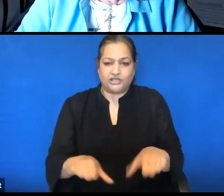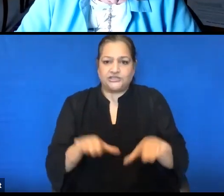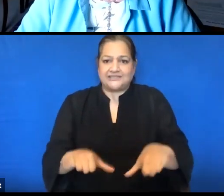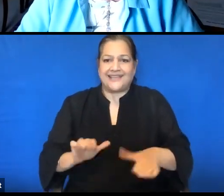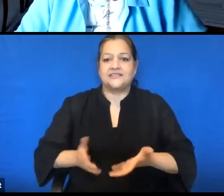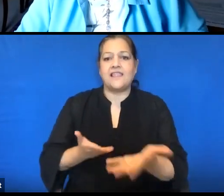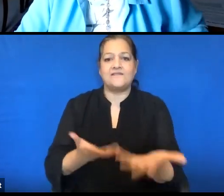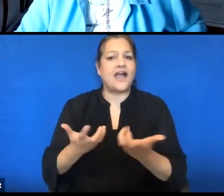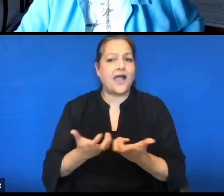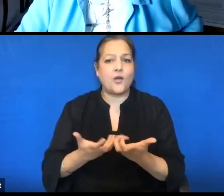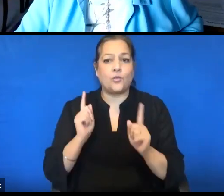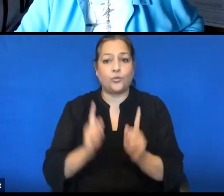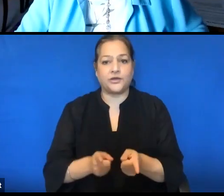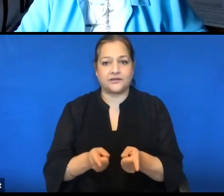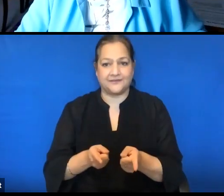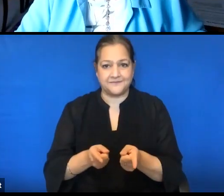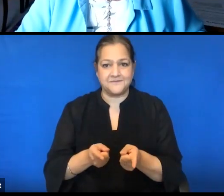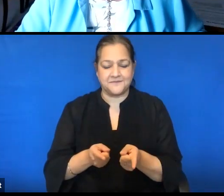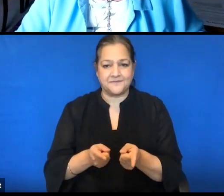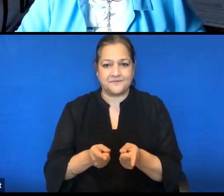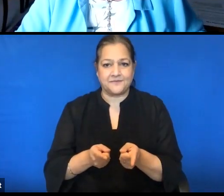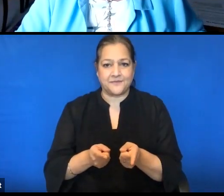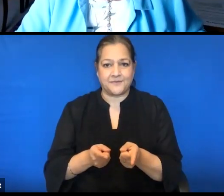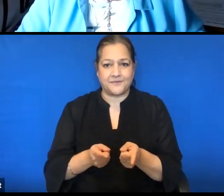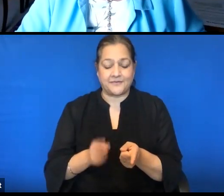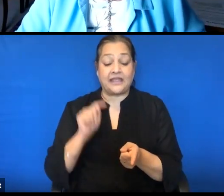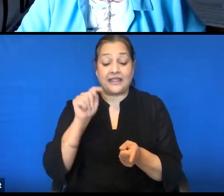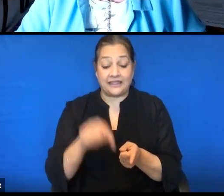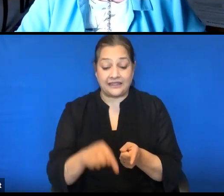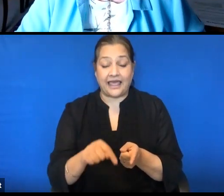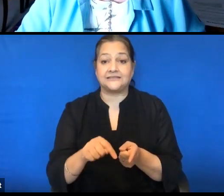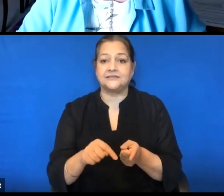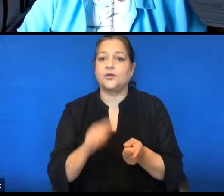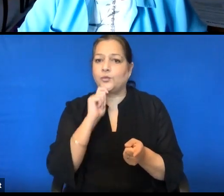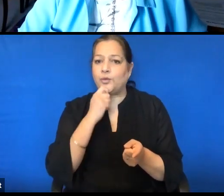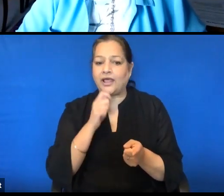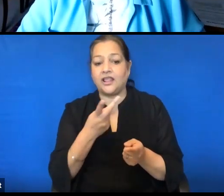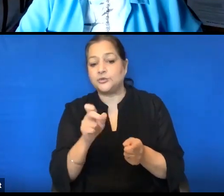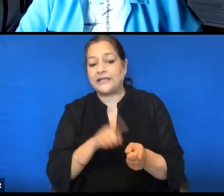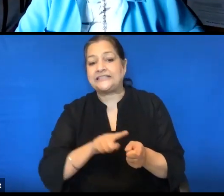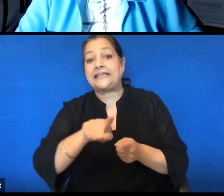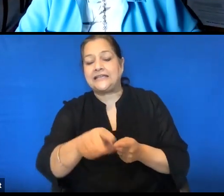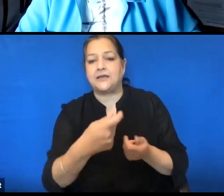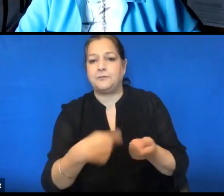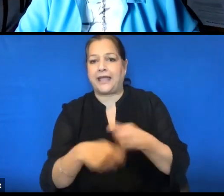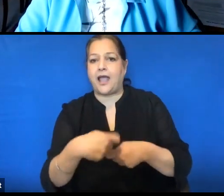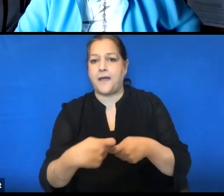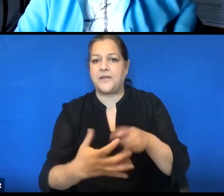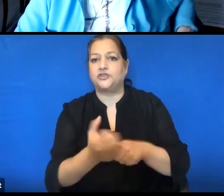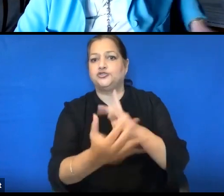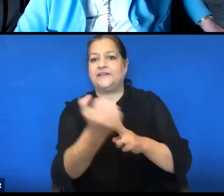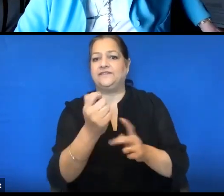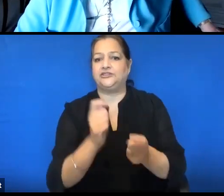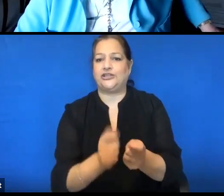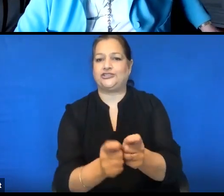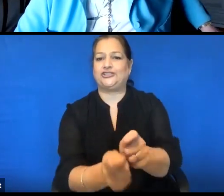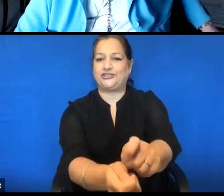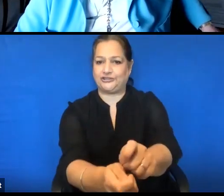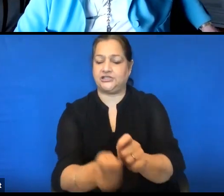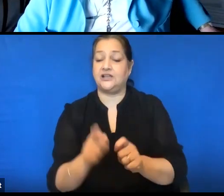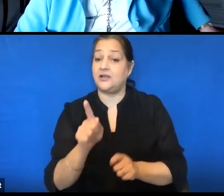that, then you can have changes that last for 20 years. Because the other very, very last point is the thing that teachers